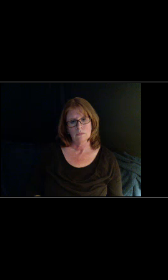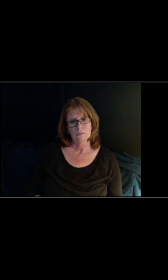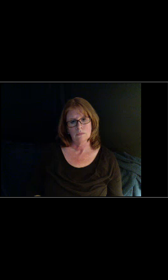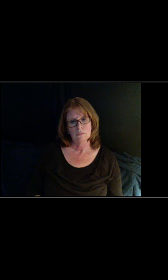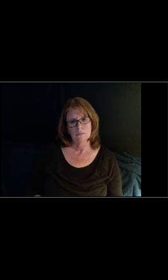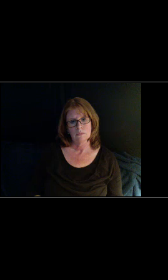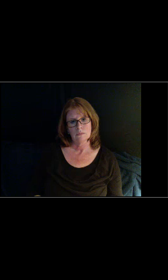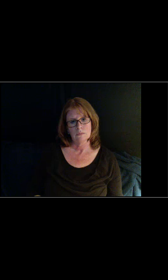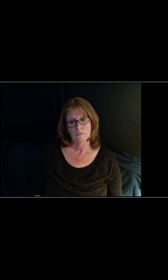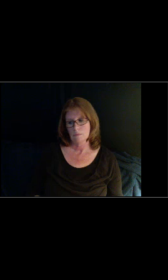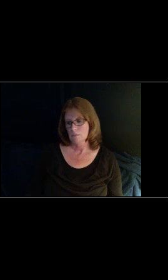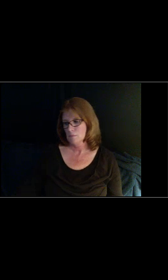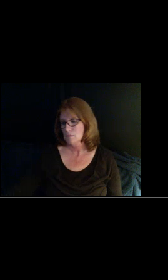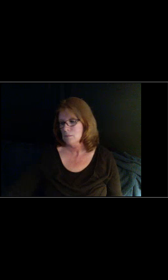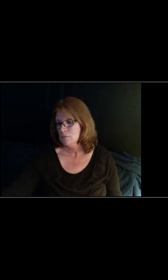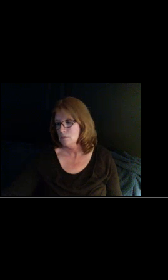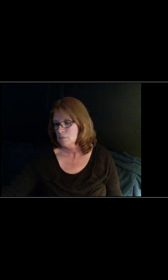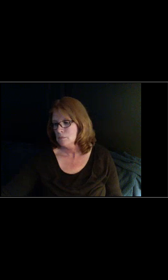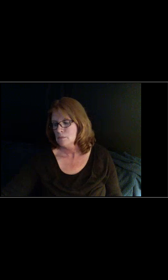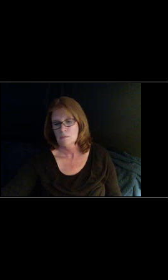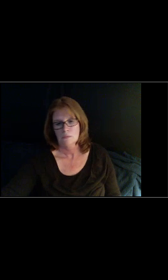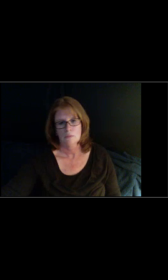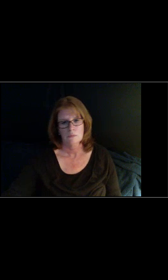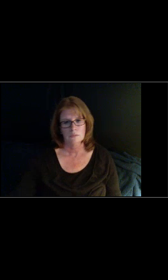access a presentation.